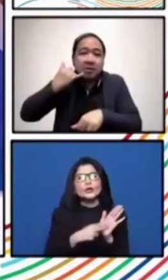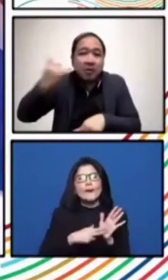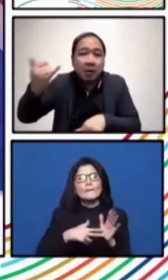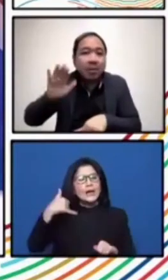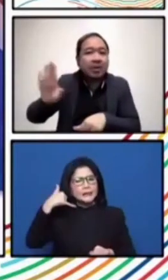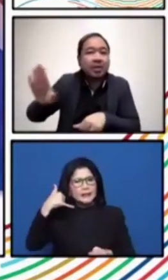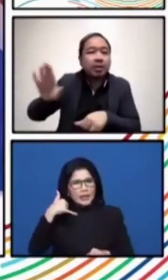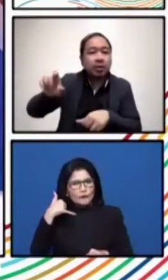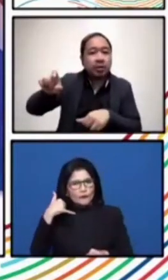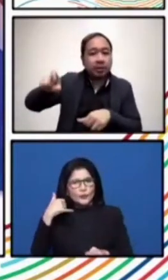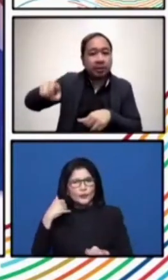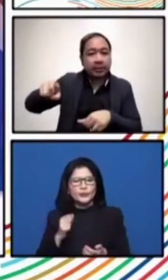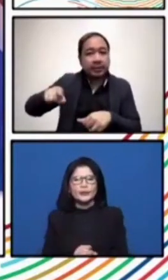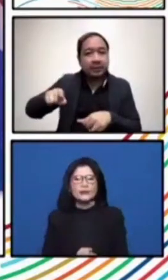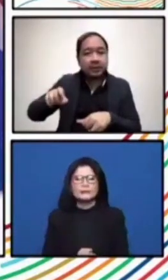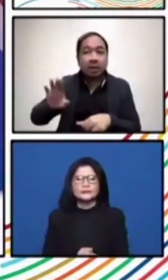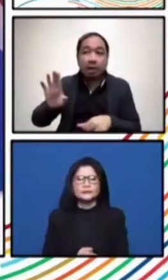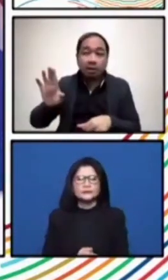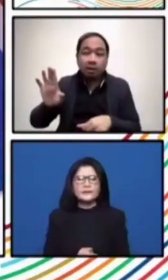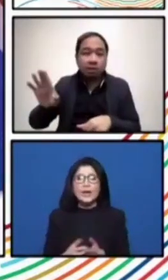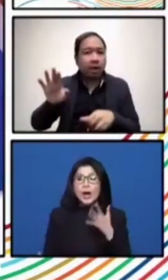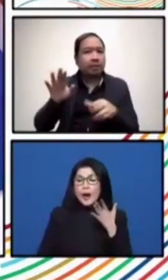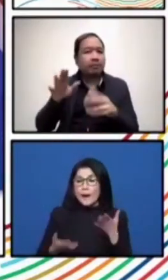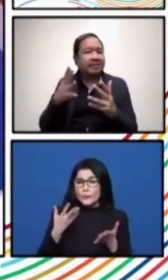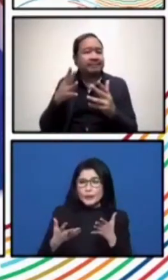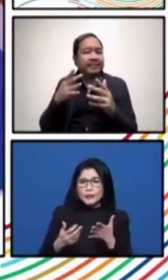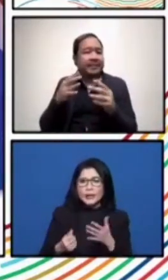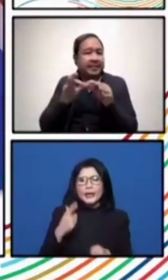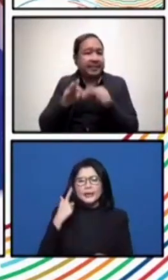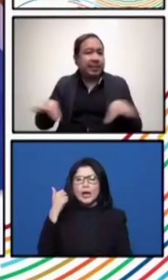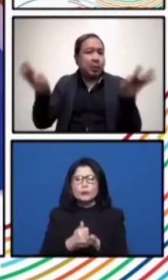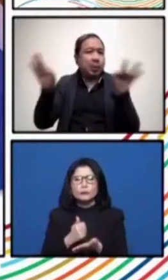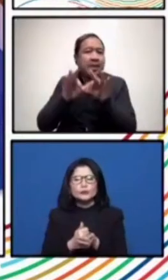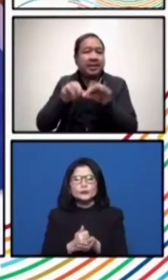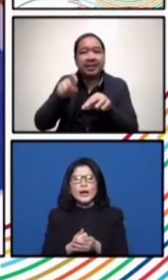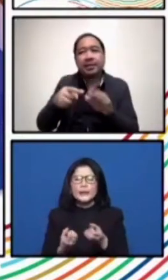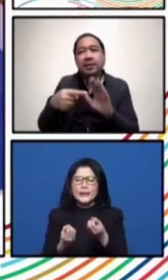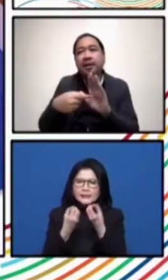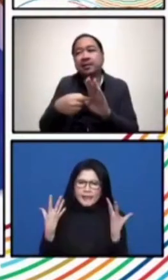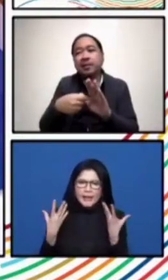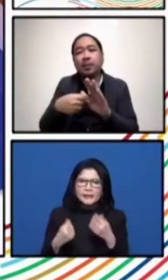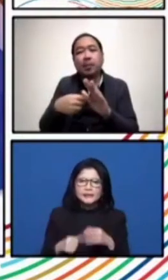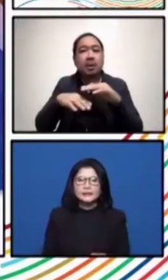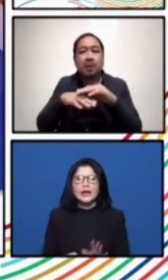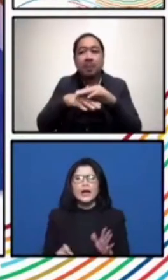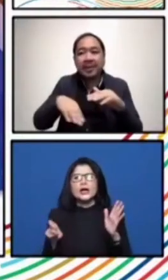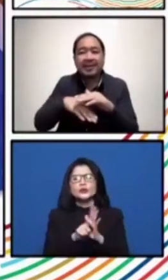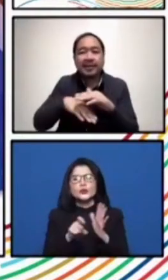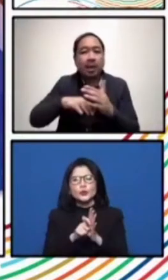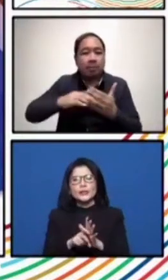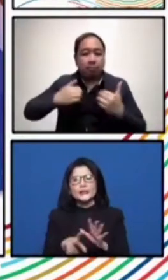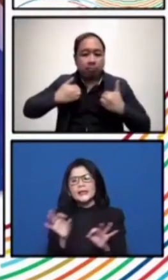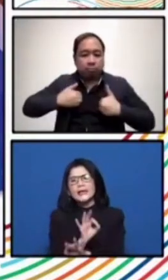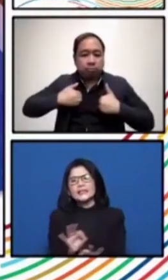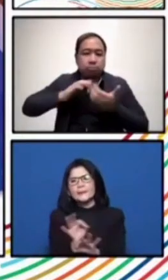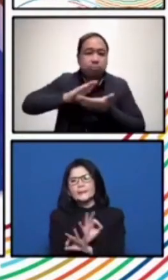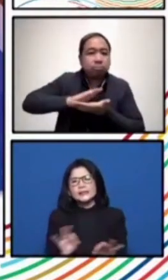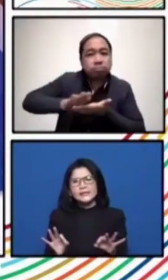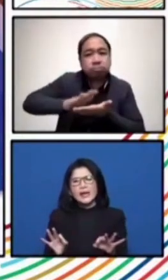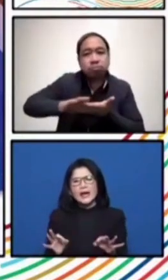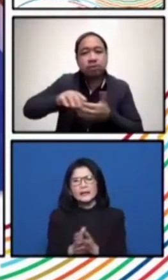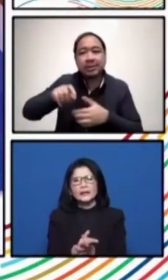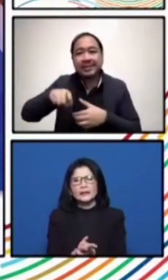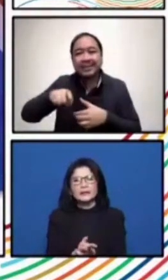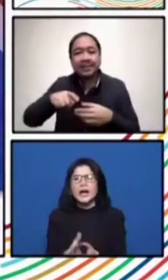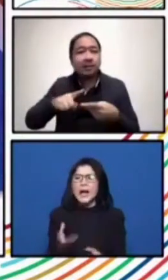all significant needs that were identified such as delivery of basic sanitation needs delivery of food whether